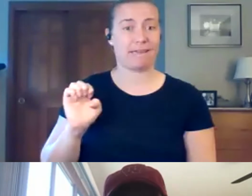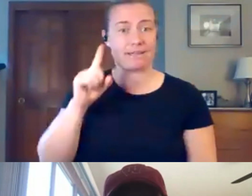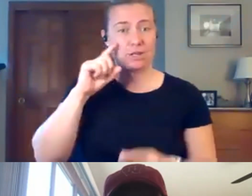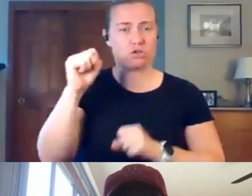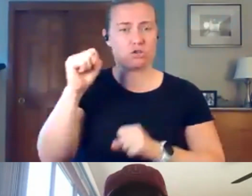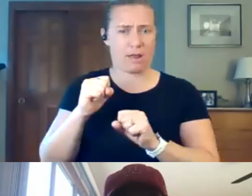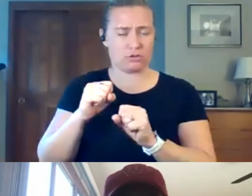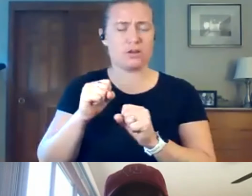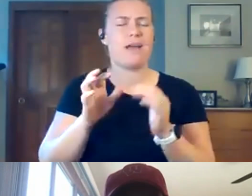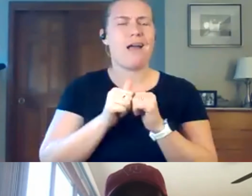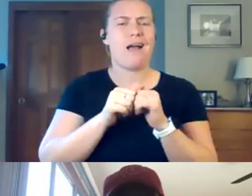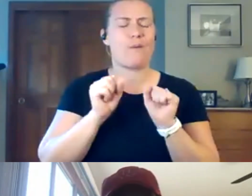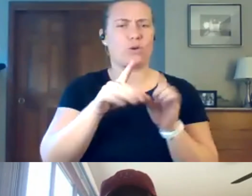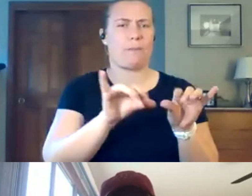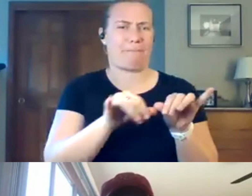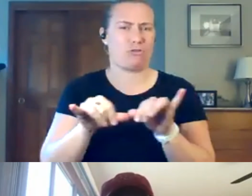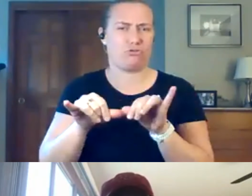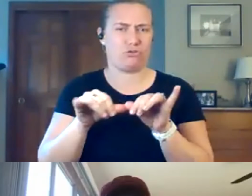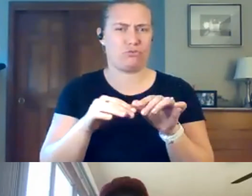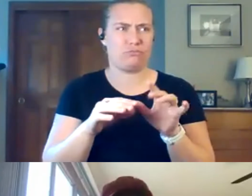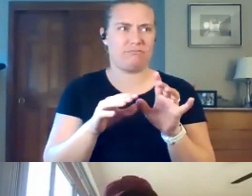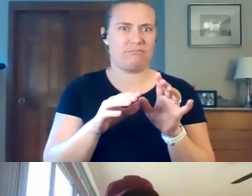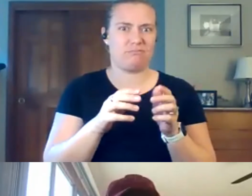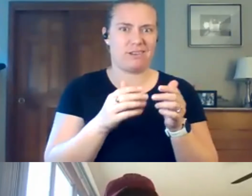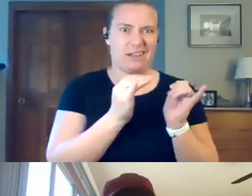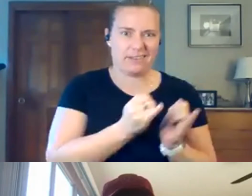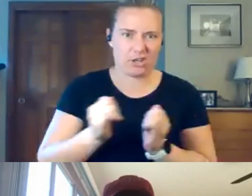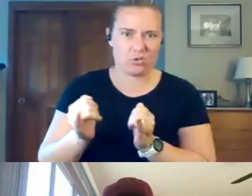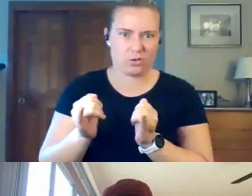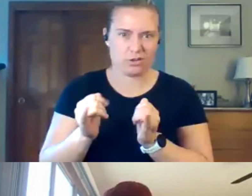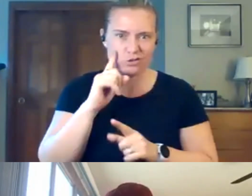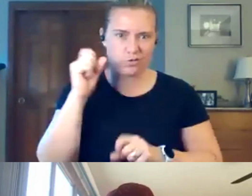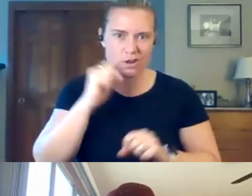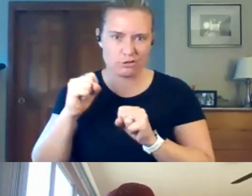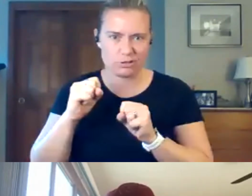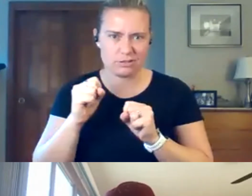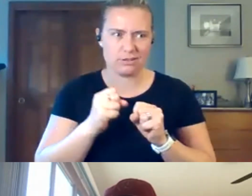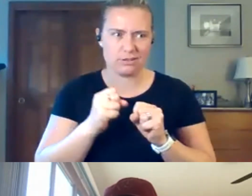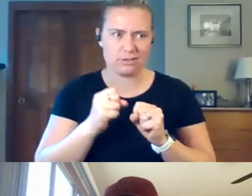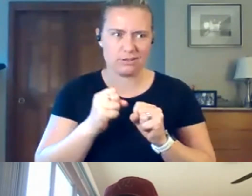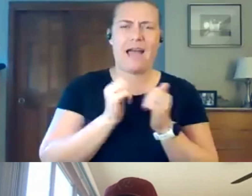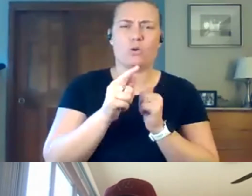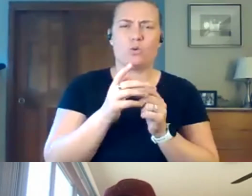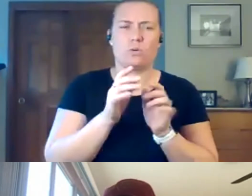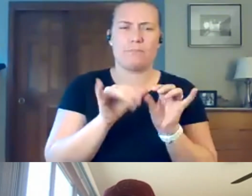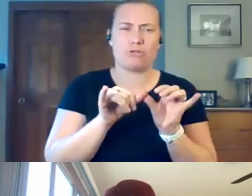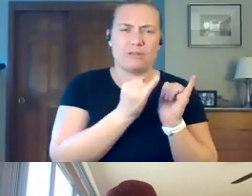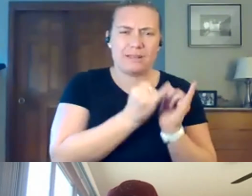measure the effectiveness of individual strategies in an implementation trial?